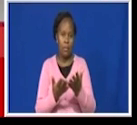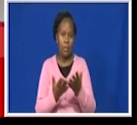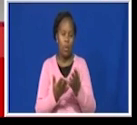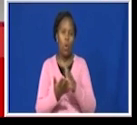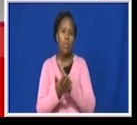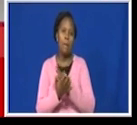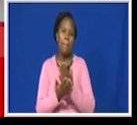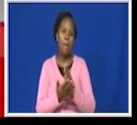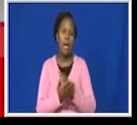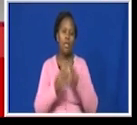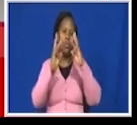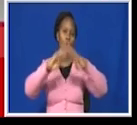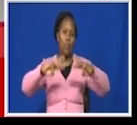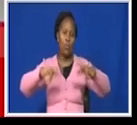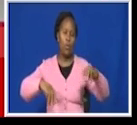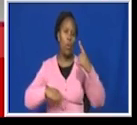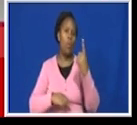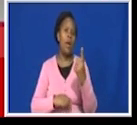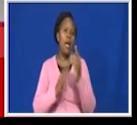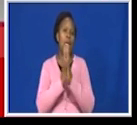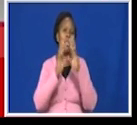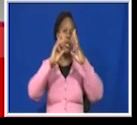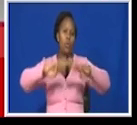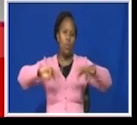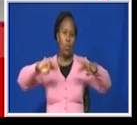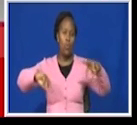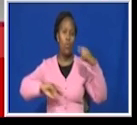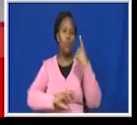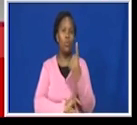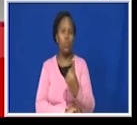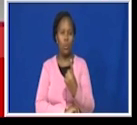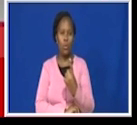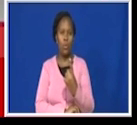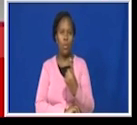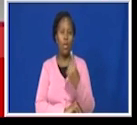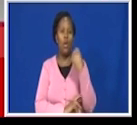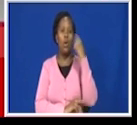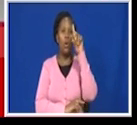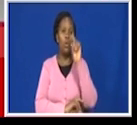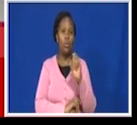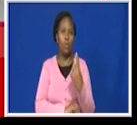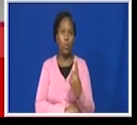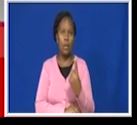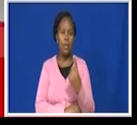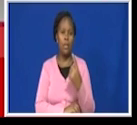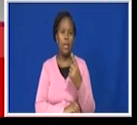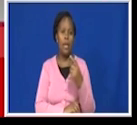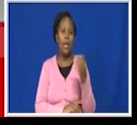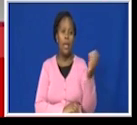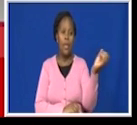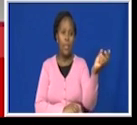part of Wave 1 and Wave 2. Question 1, the figure